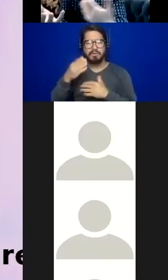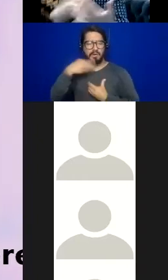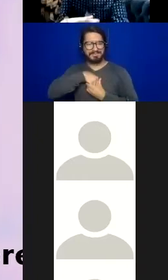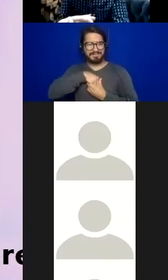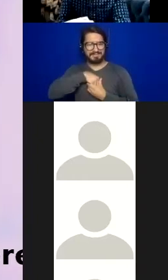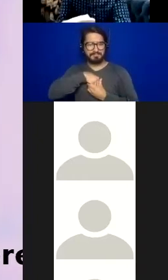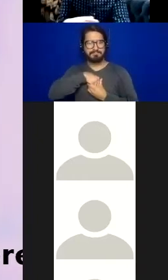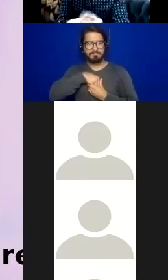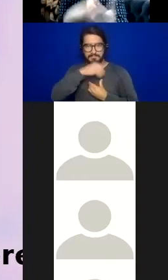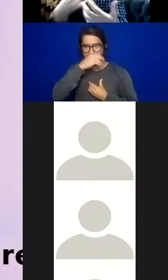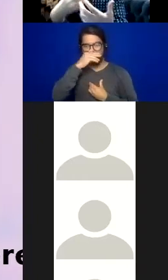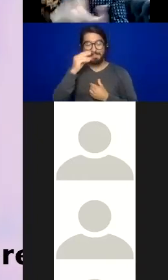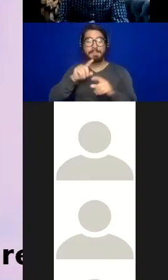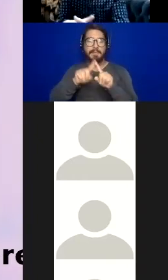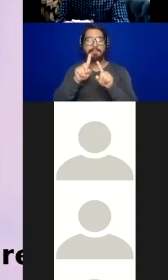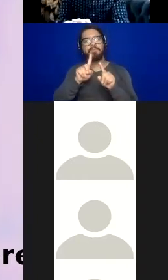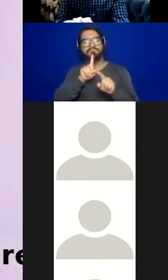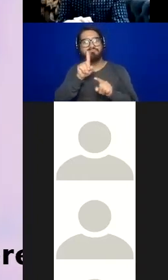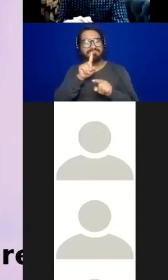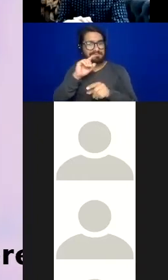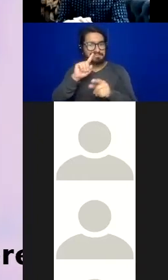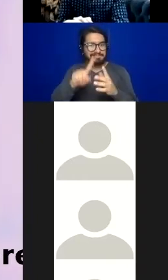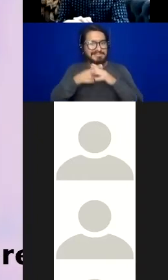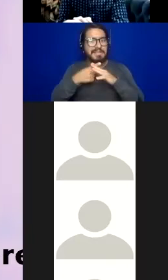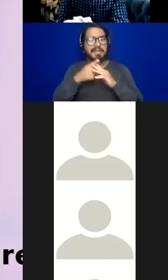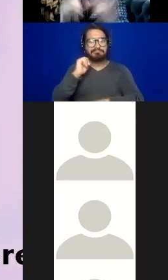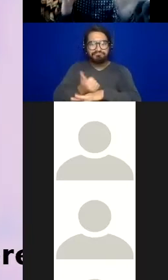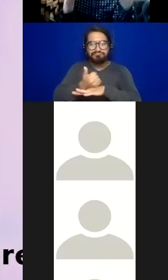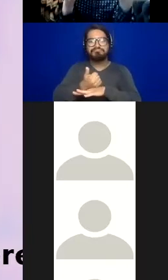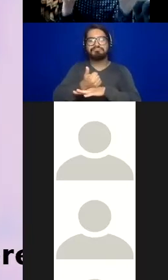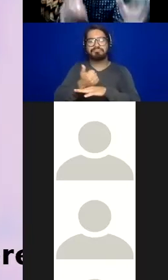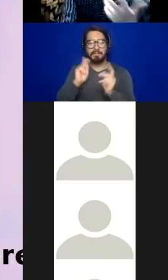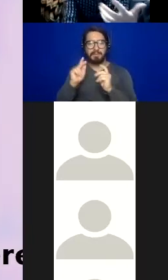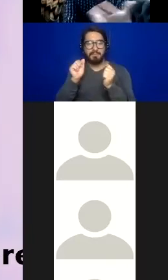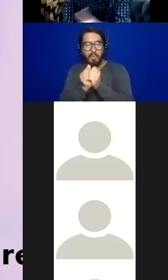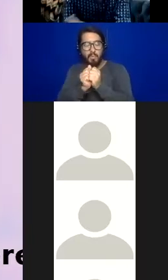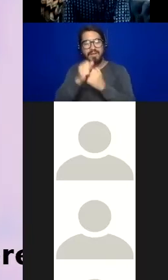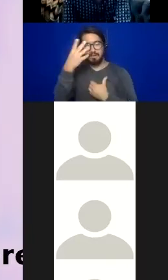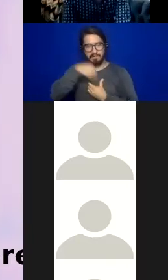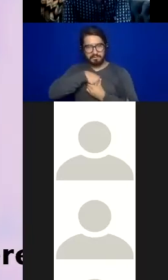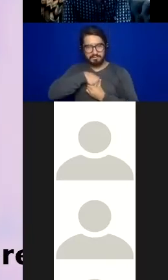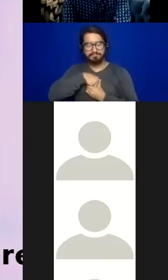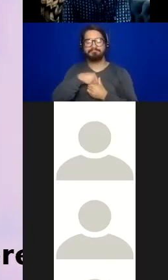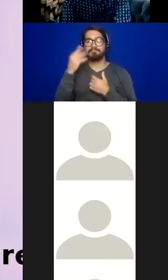although it was started by autistic folks, to apply to any kind of biological brain difference.